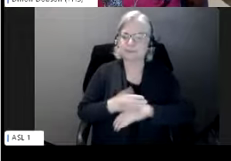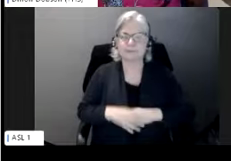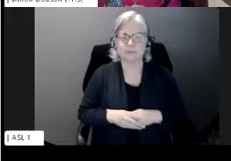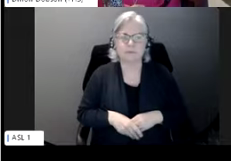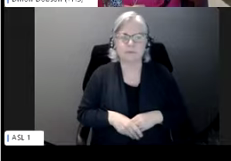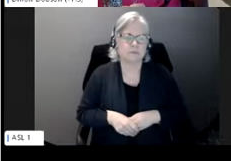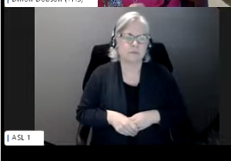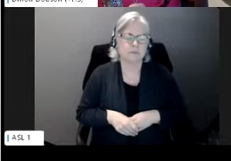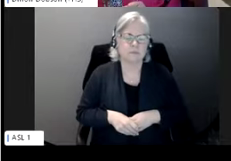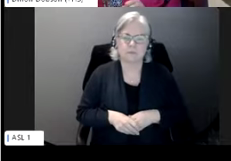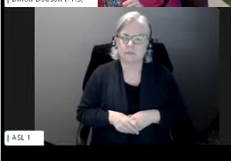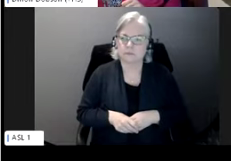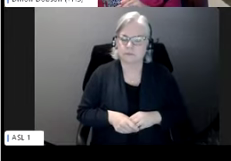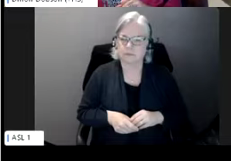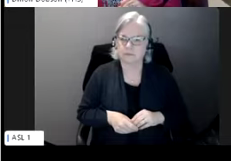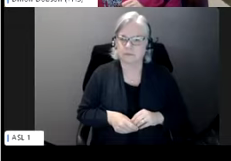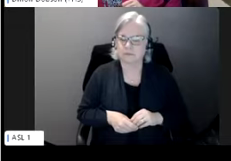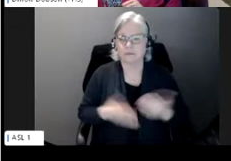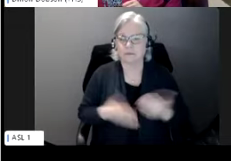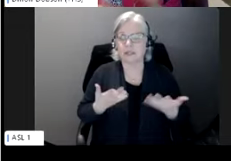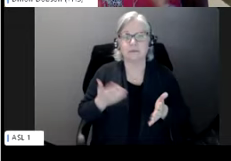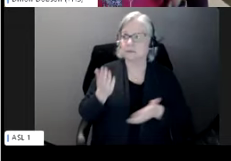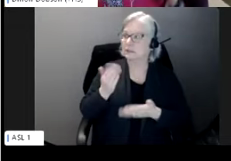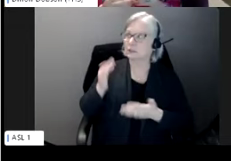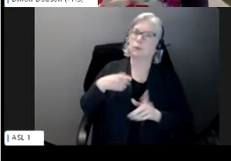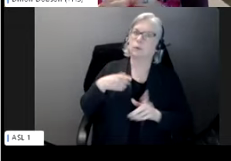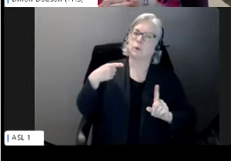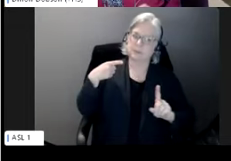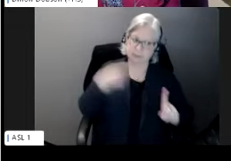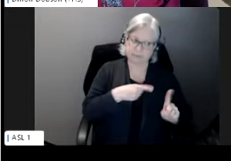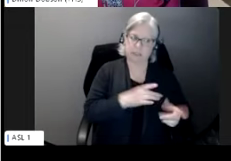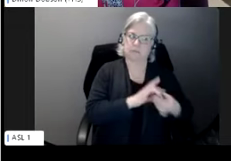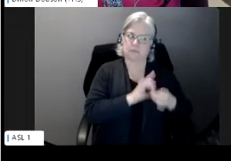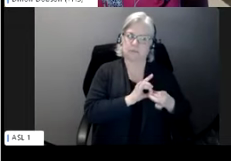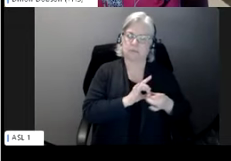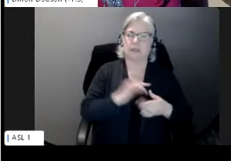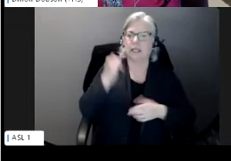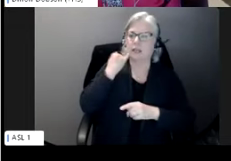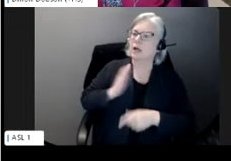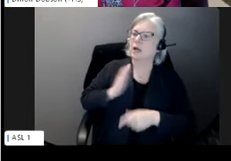Particularly if we have limited social networks or reducing social networks.